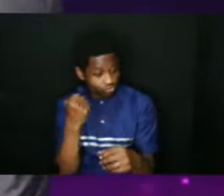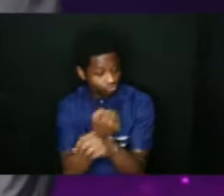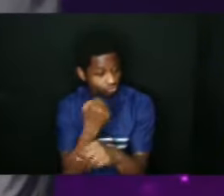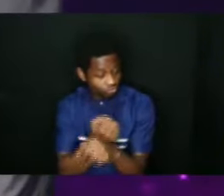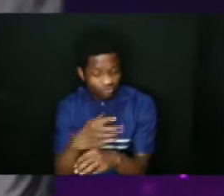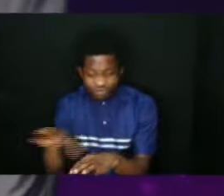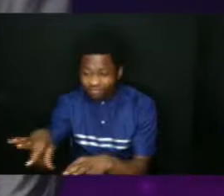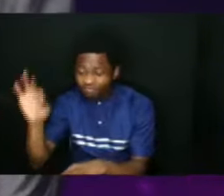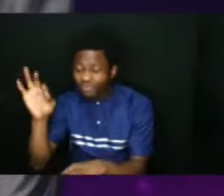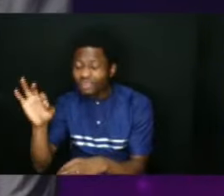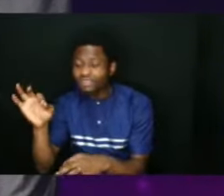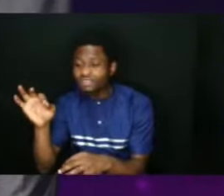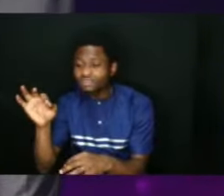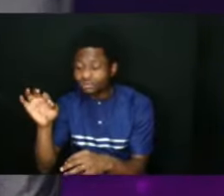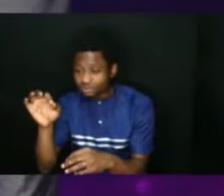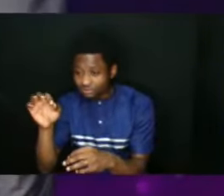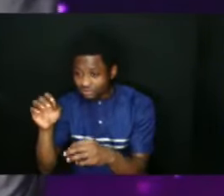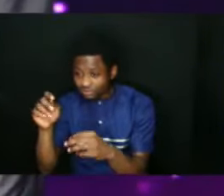Now,